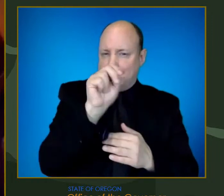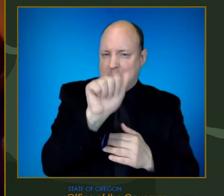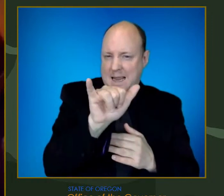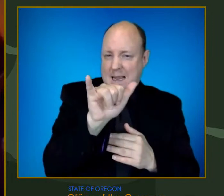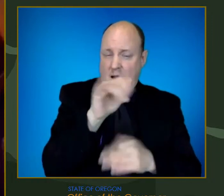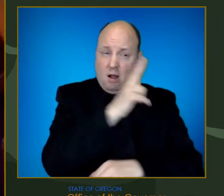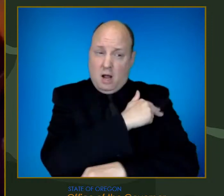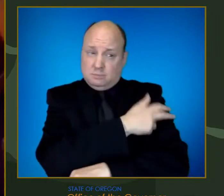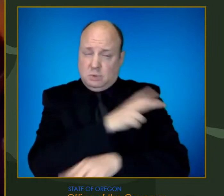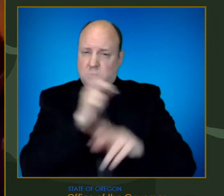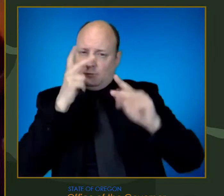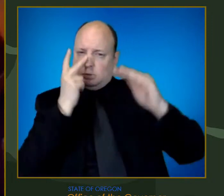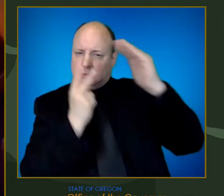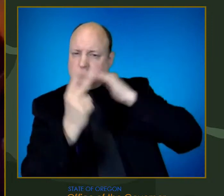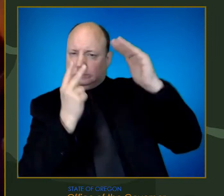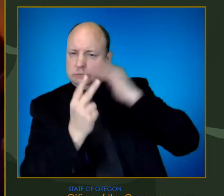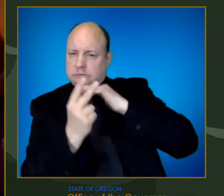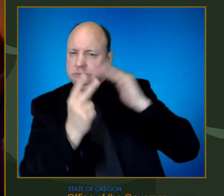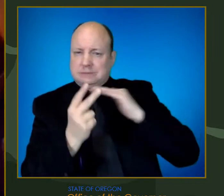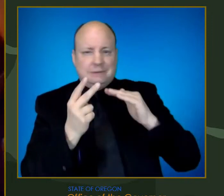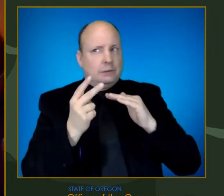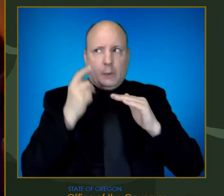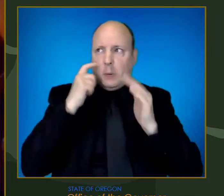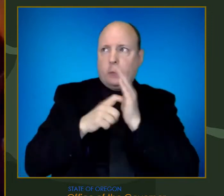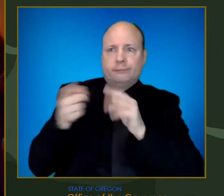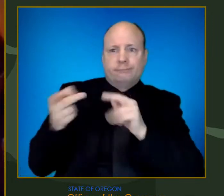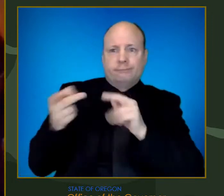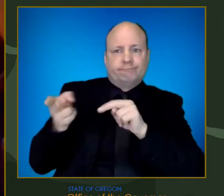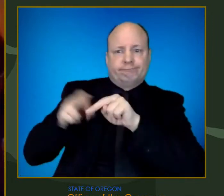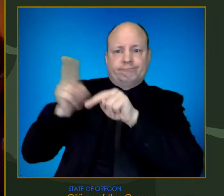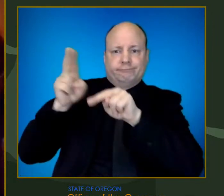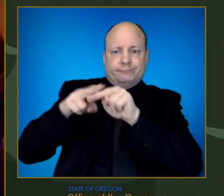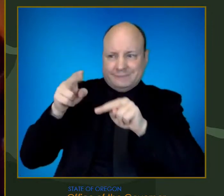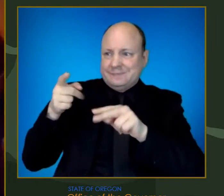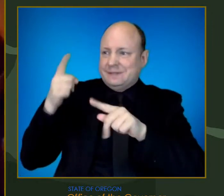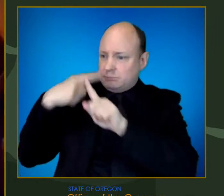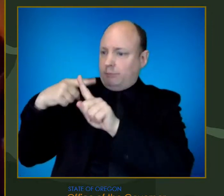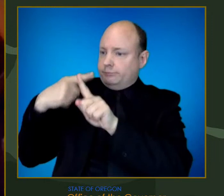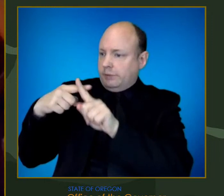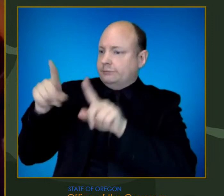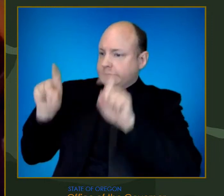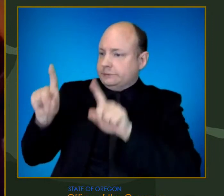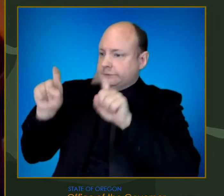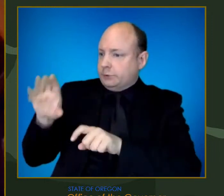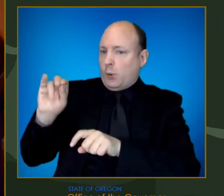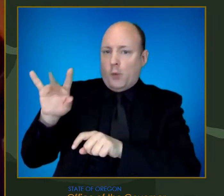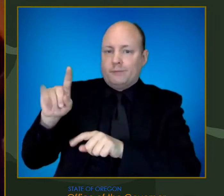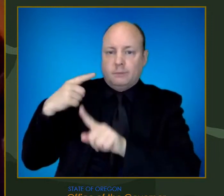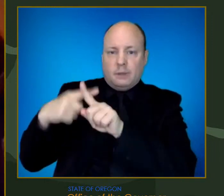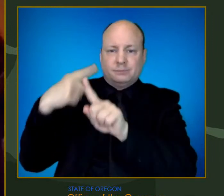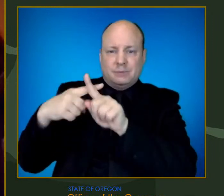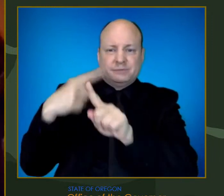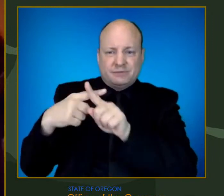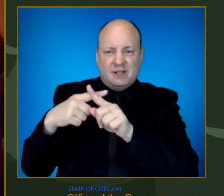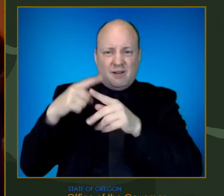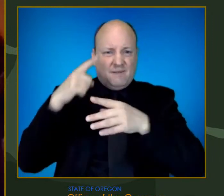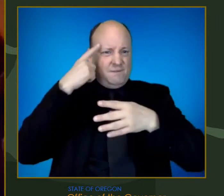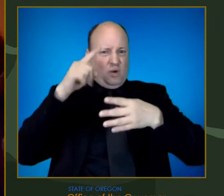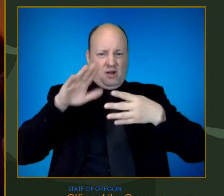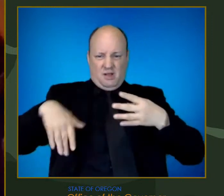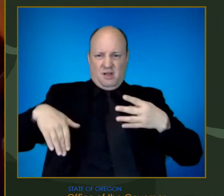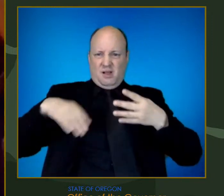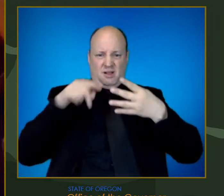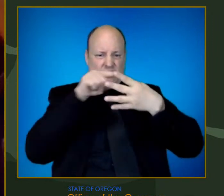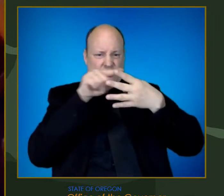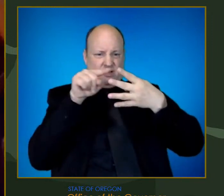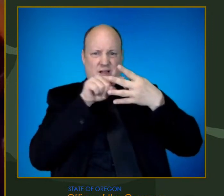Hospitalized patients testing positive for COVID-19 are up 26% for the first 2 weeks of April. Our hospitals reported a